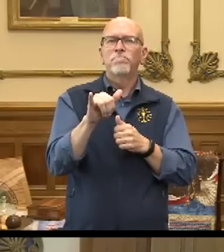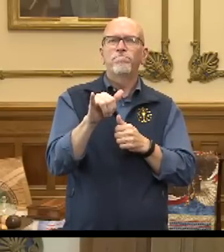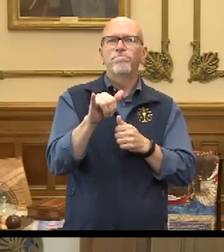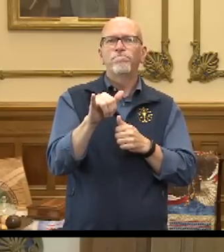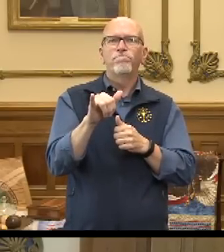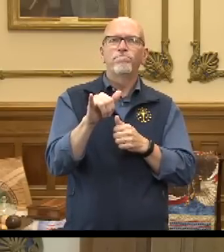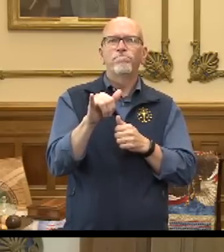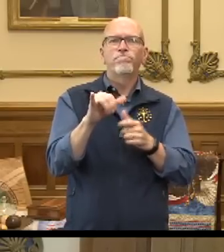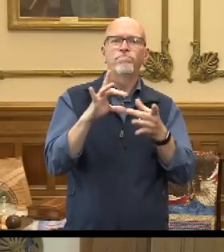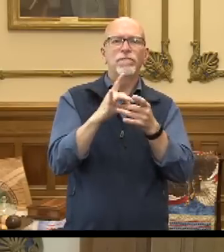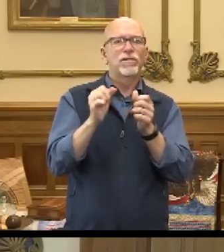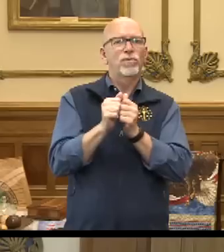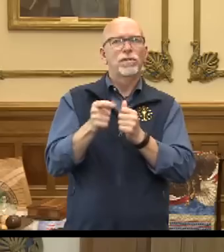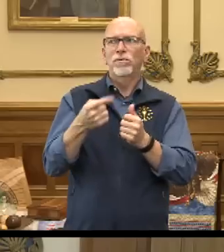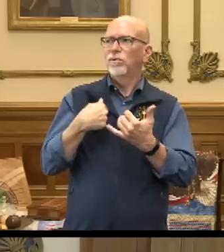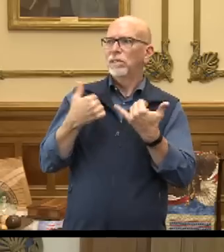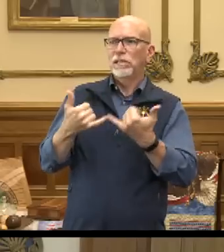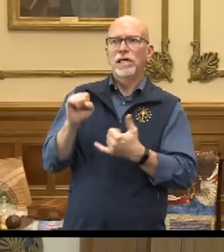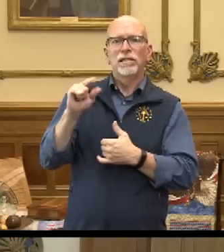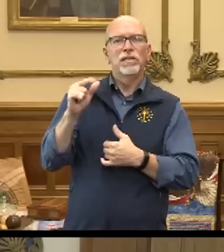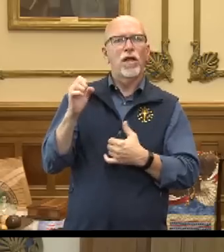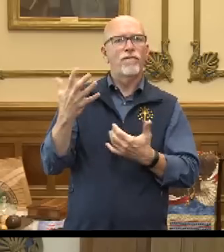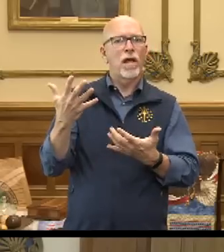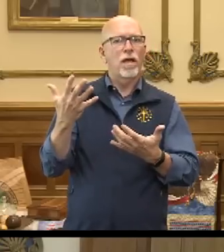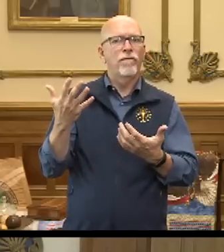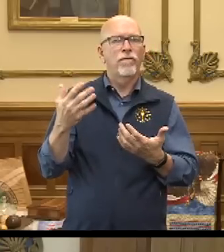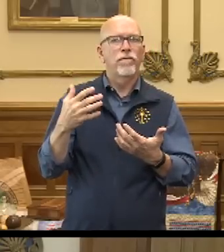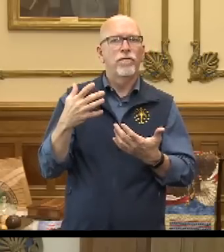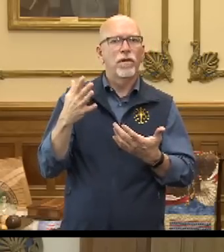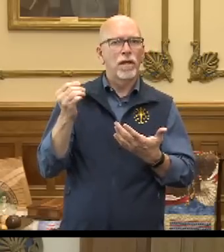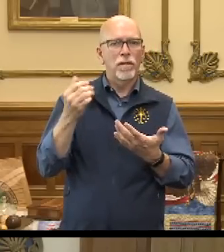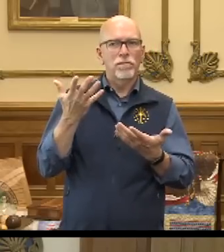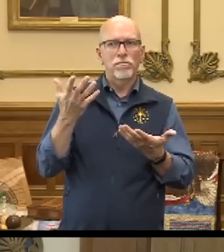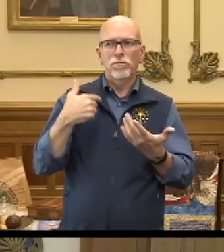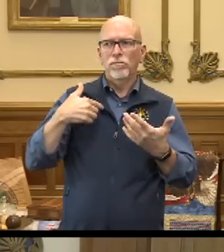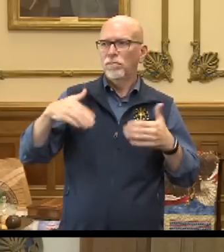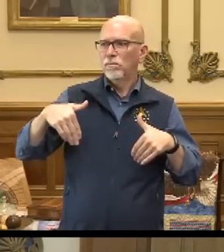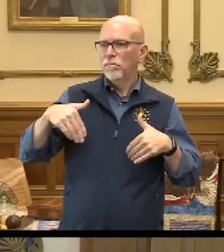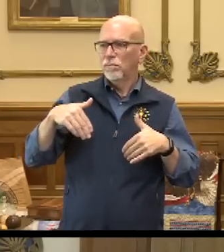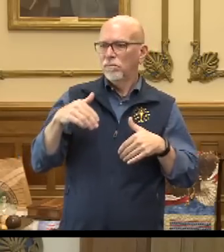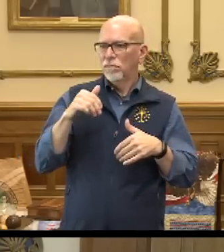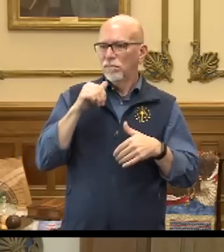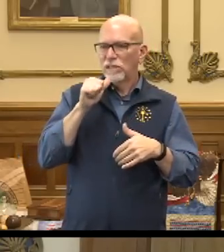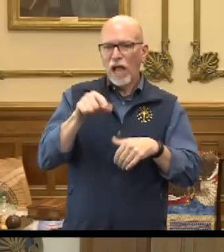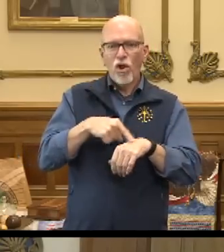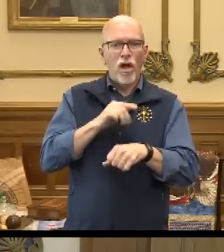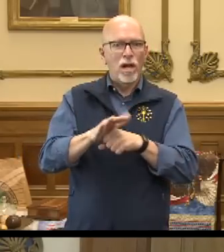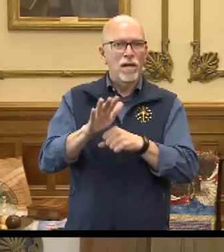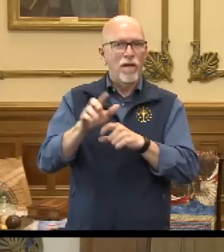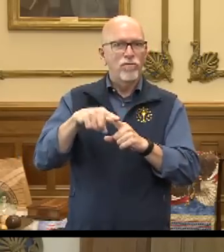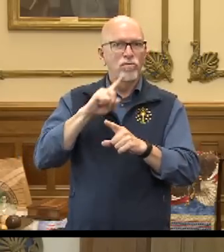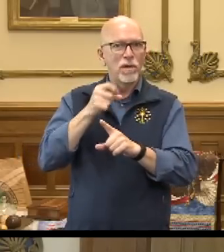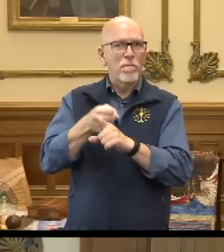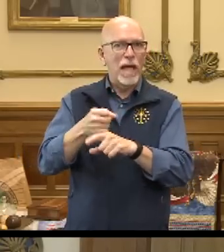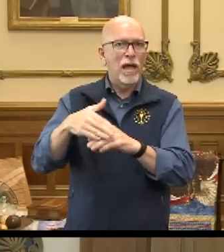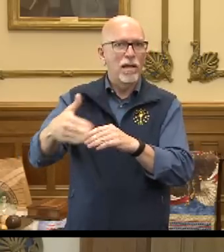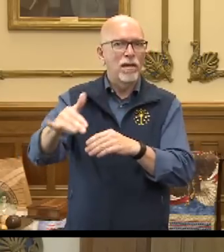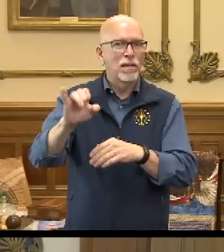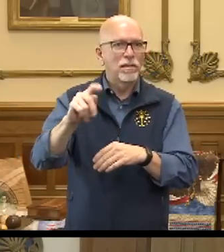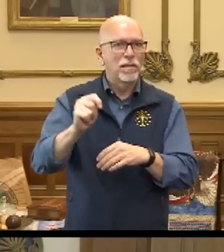How does that connect with the fact that we're now in stage 5 and we haven't even probably been in there long enough for that to be having an